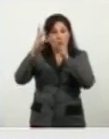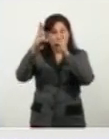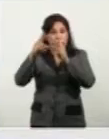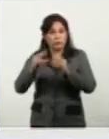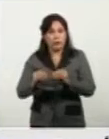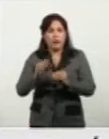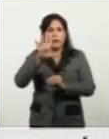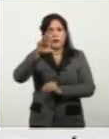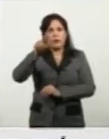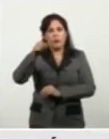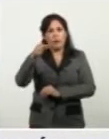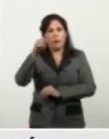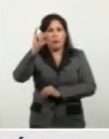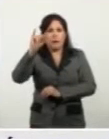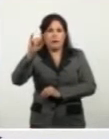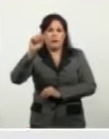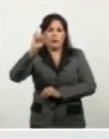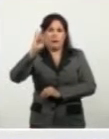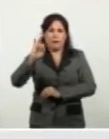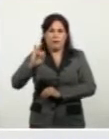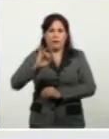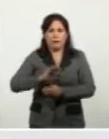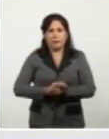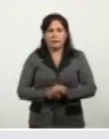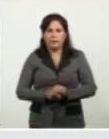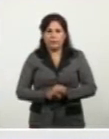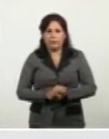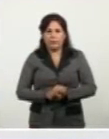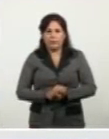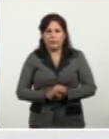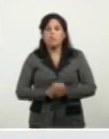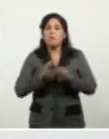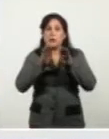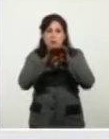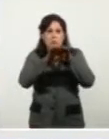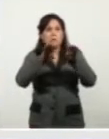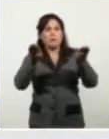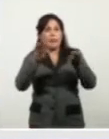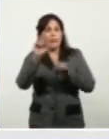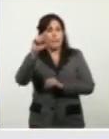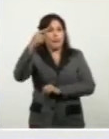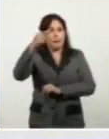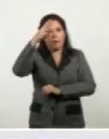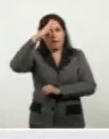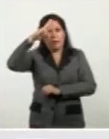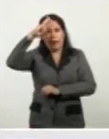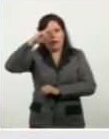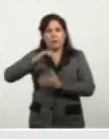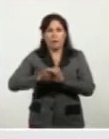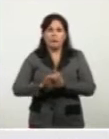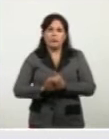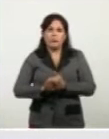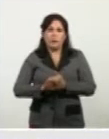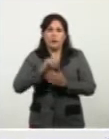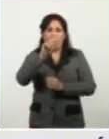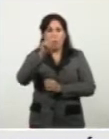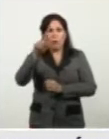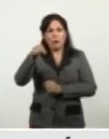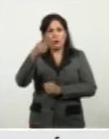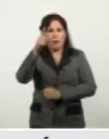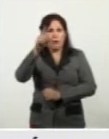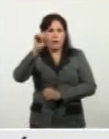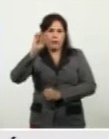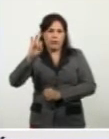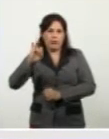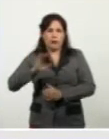is not favorable today, taking into account the number of people who tested positive and who were admitted. So there